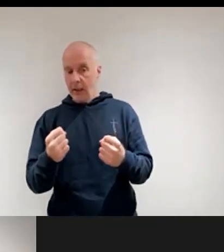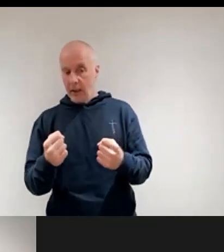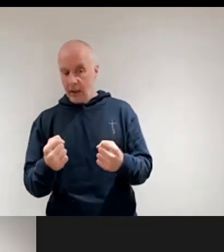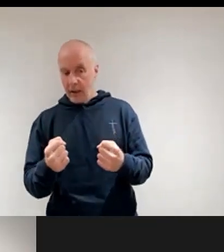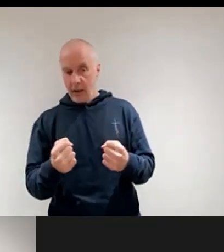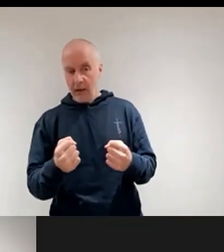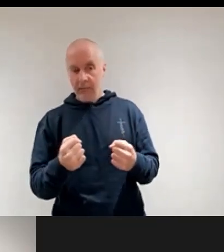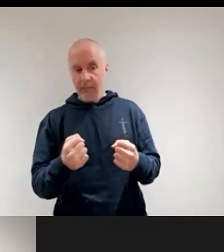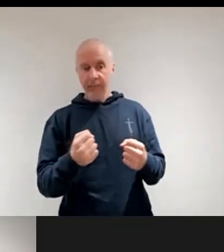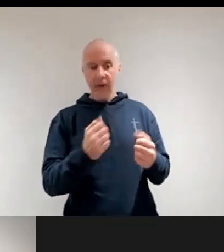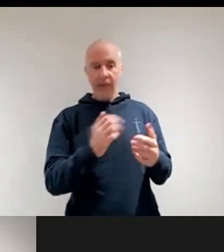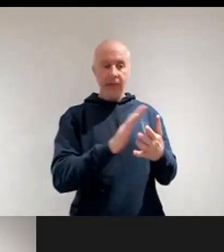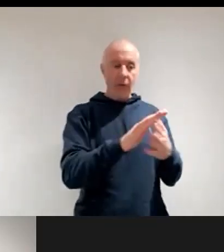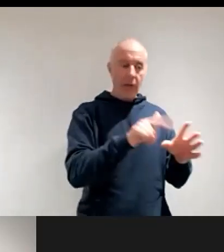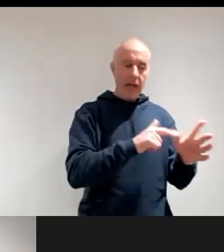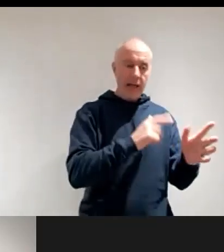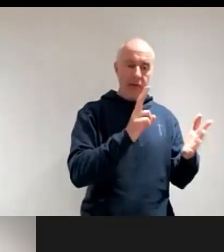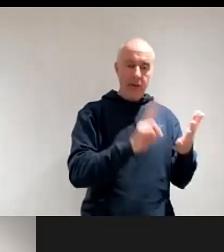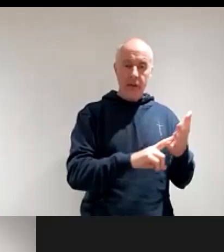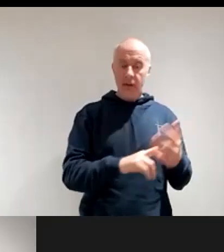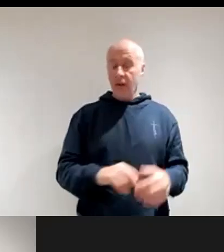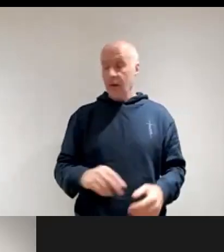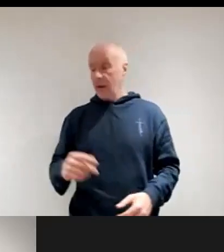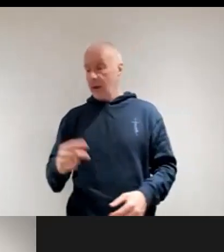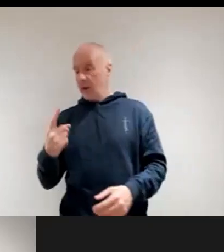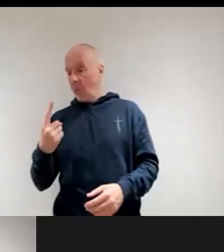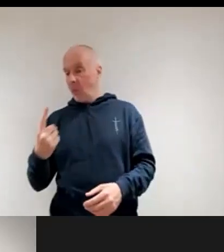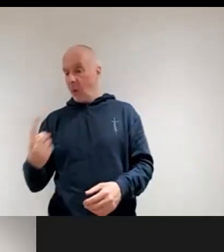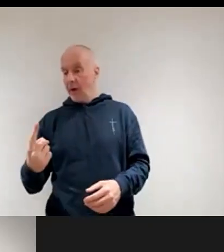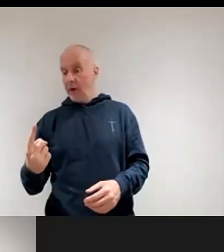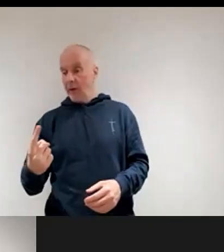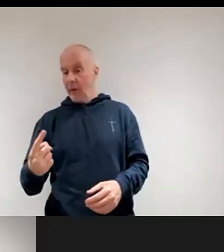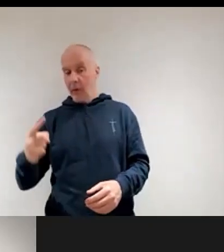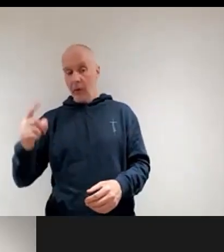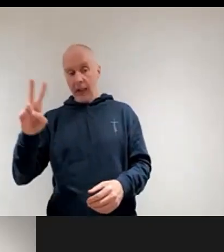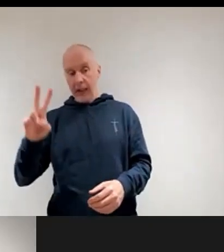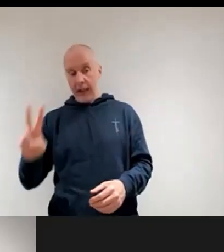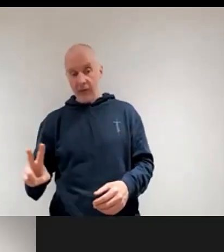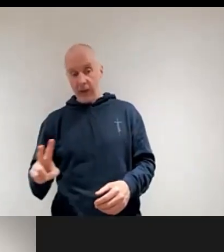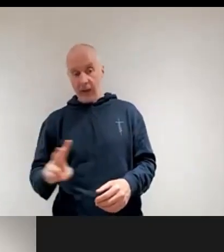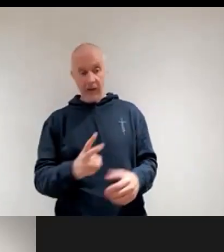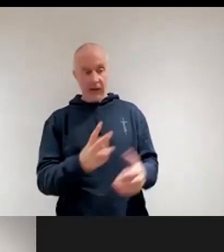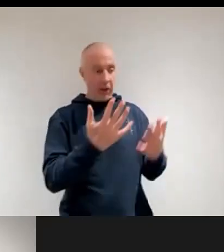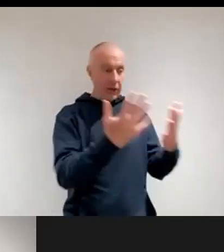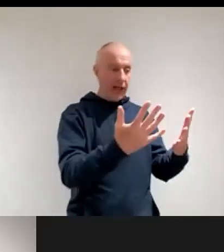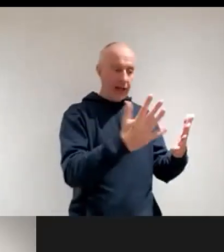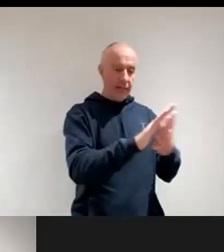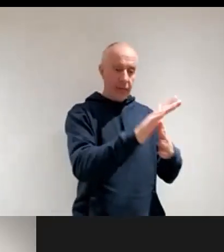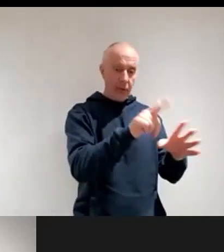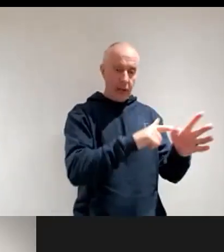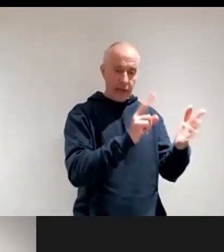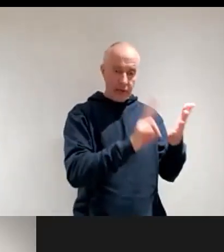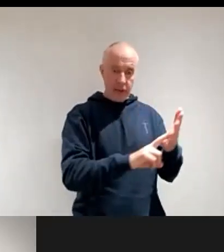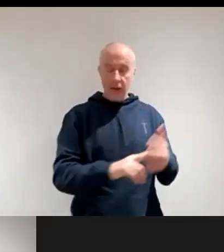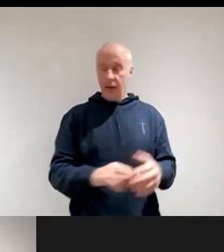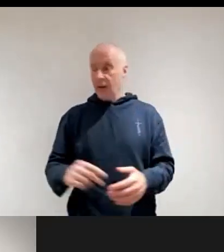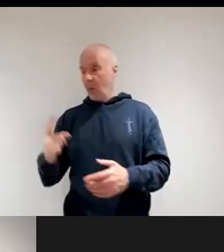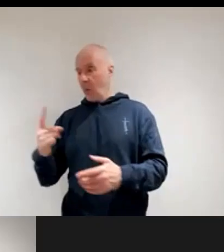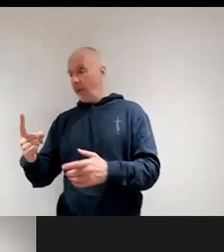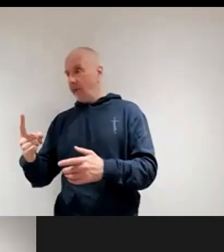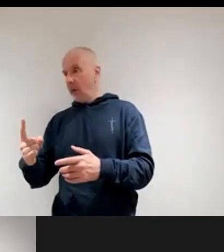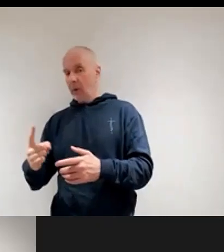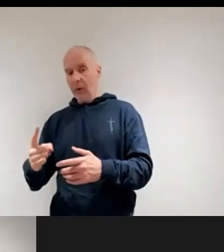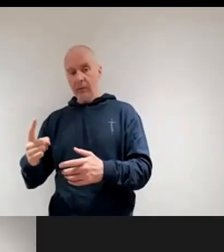of hydrogen, where you only need one to transport the electricity. However, you don't do that, right? You